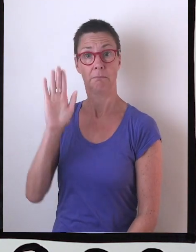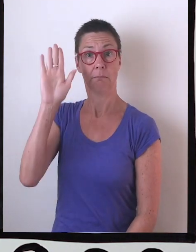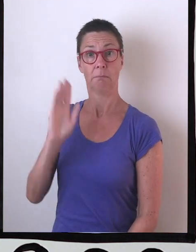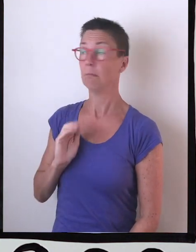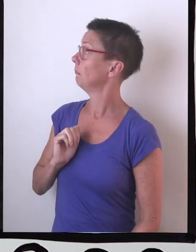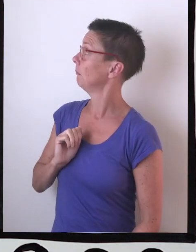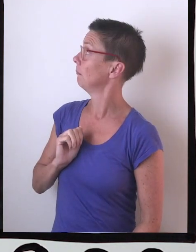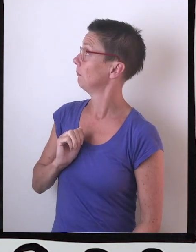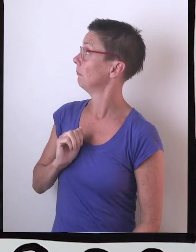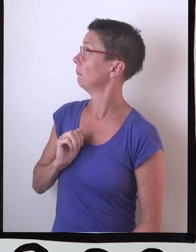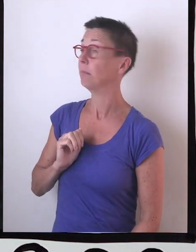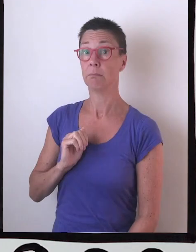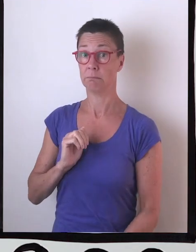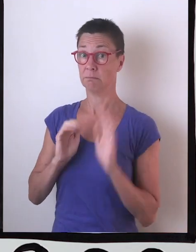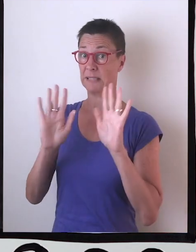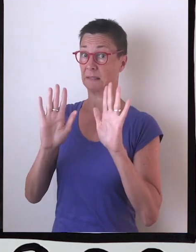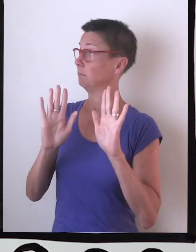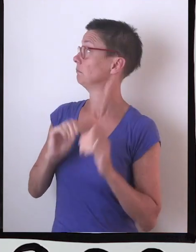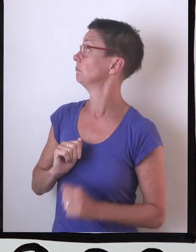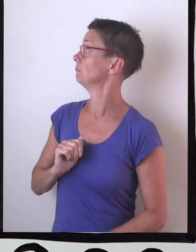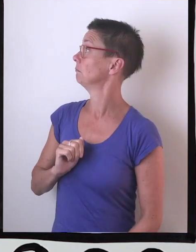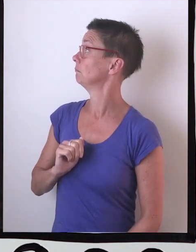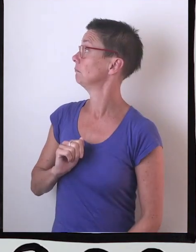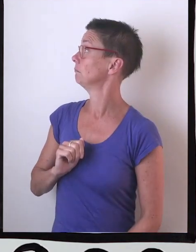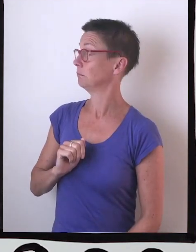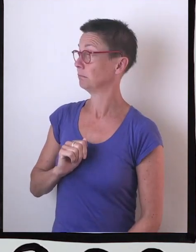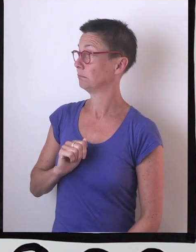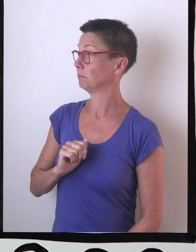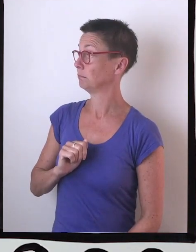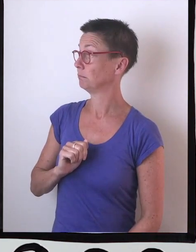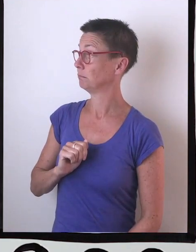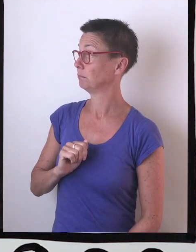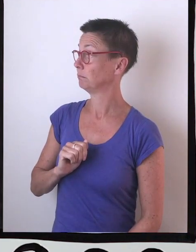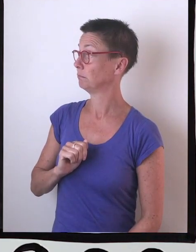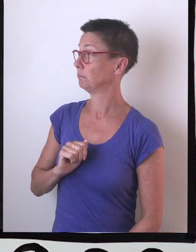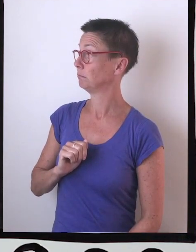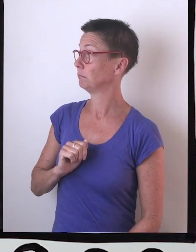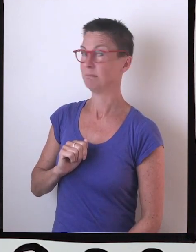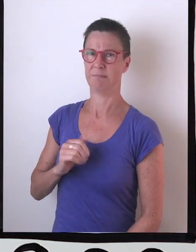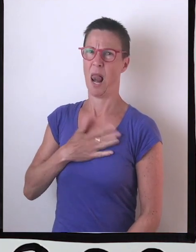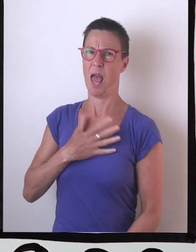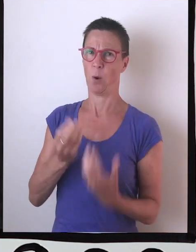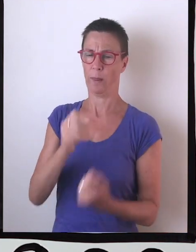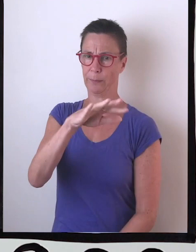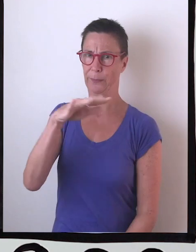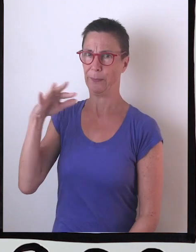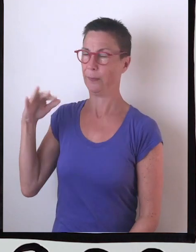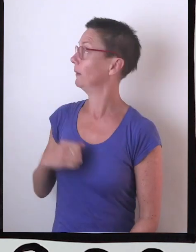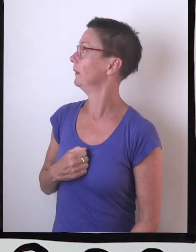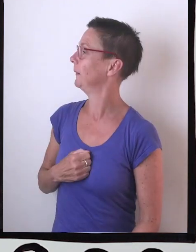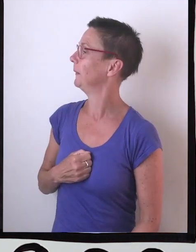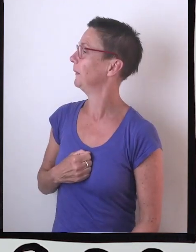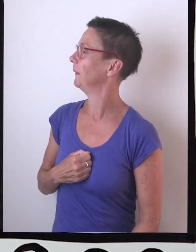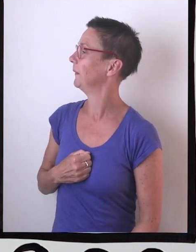we could do high five. High ten. Fist bump. I like to do that with the